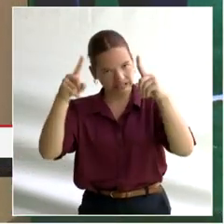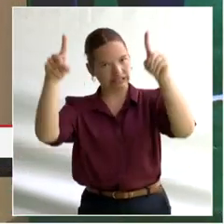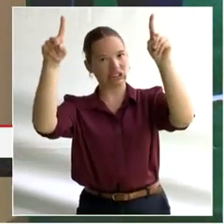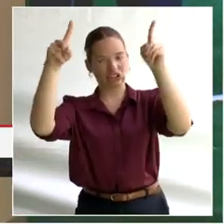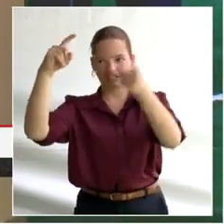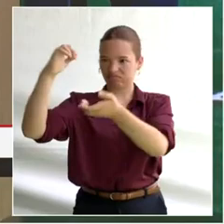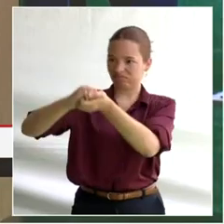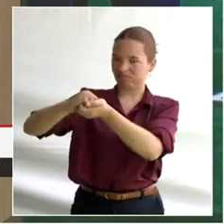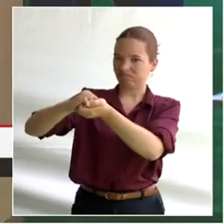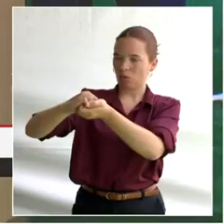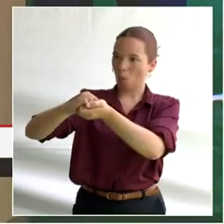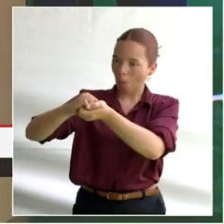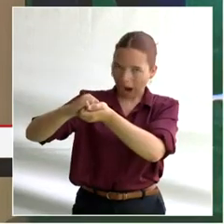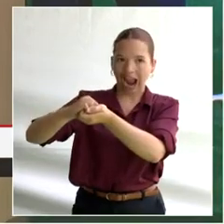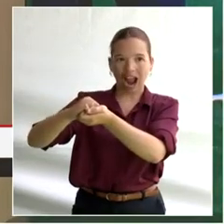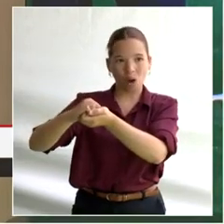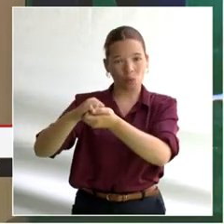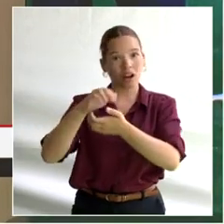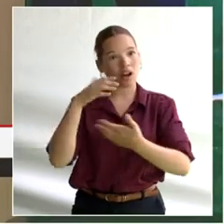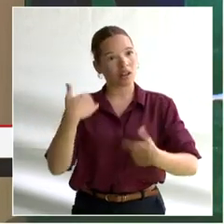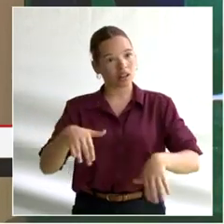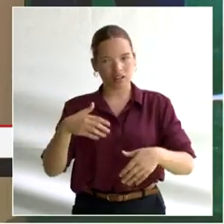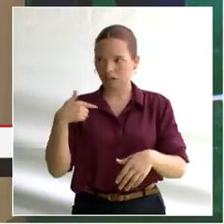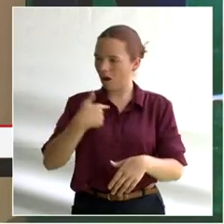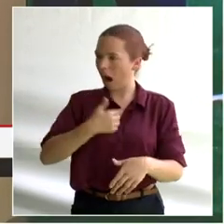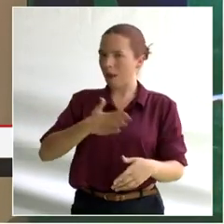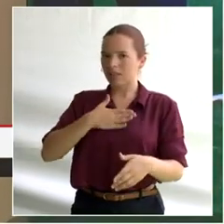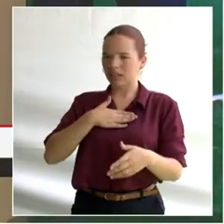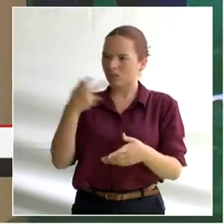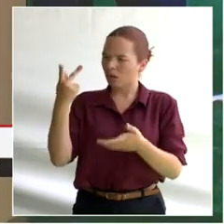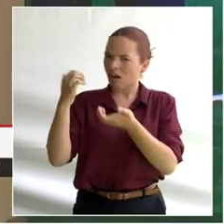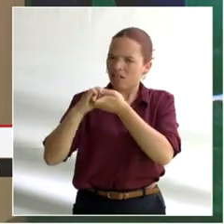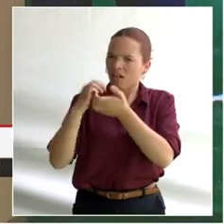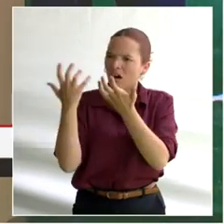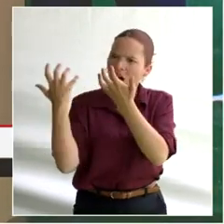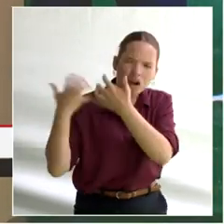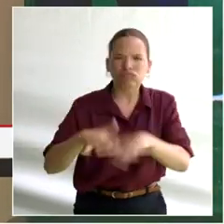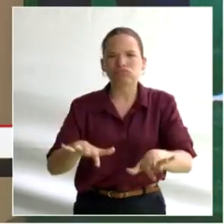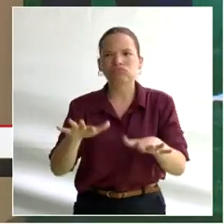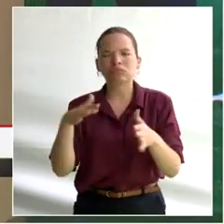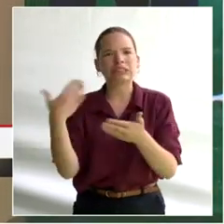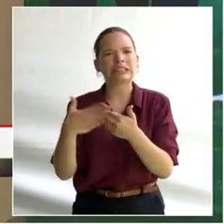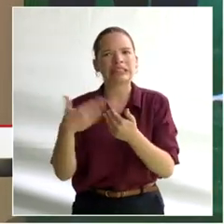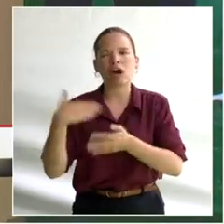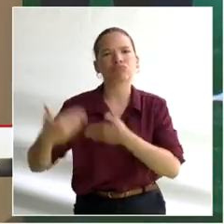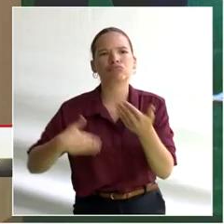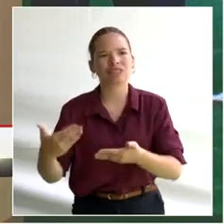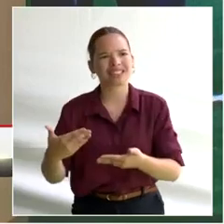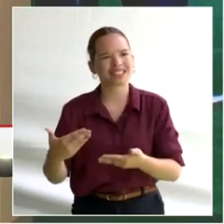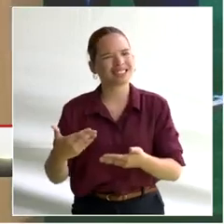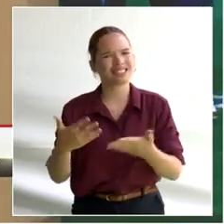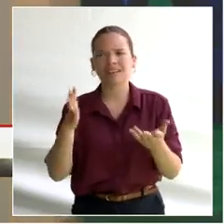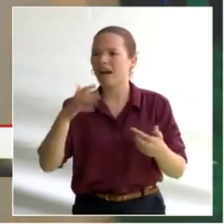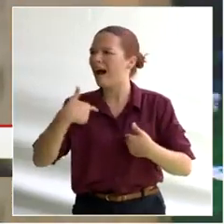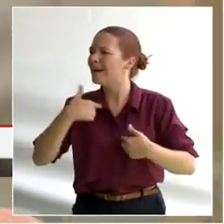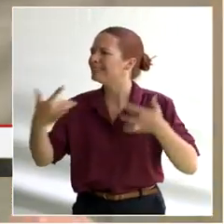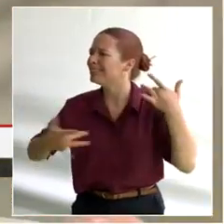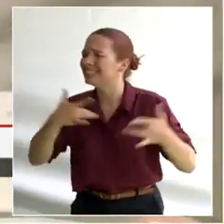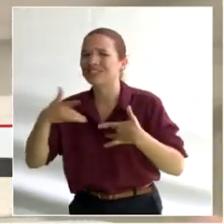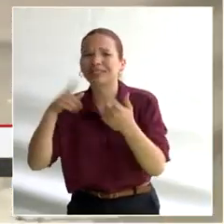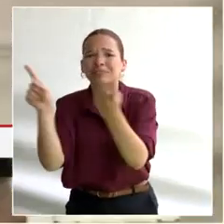really excited to be here. I hope you'll come and get to know us in the activation tent. And yeah, that's it. Look forward to seeing you guys.